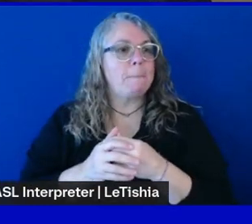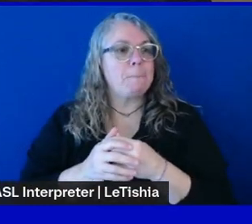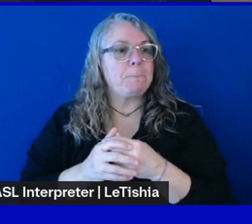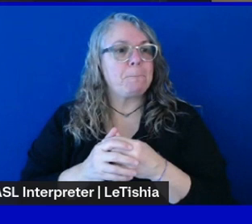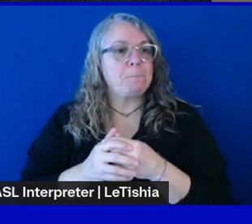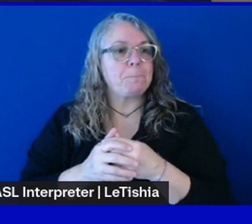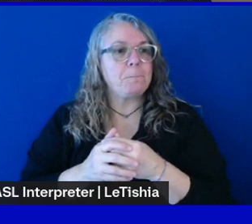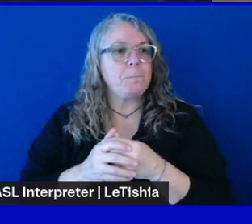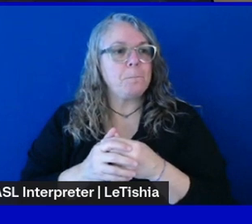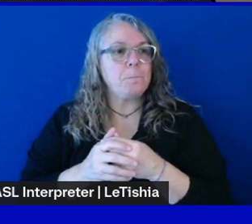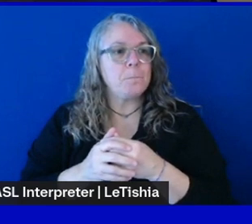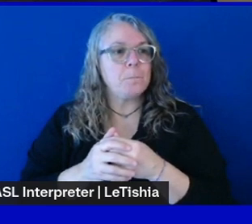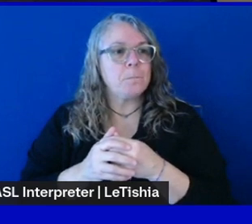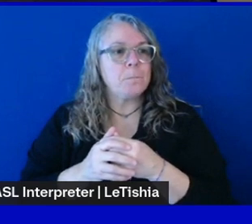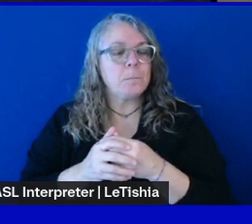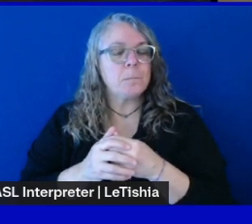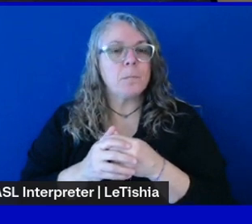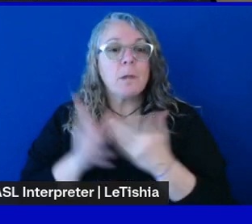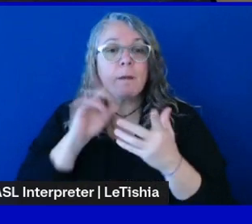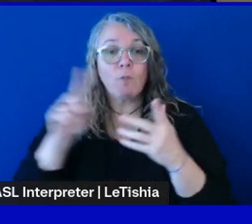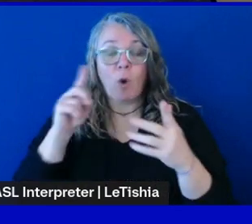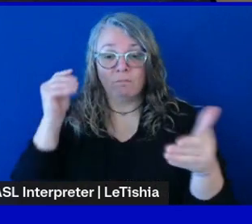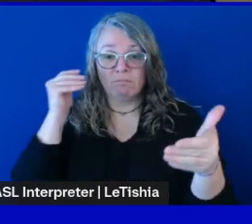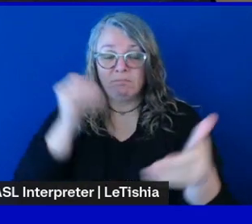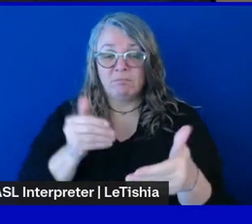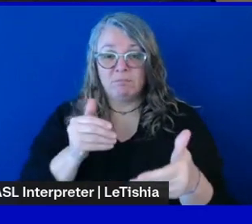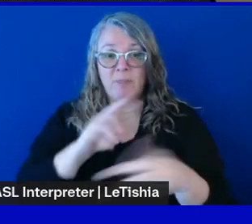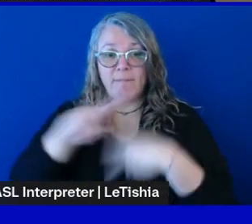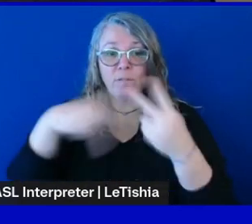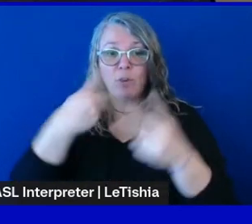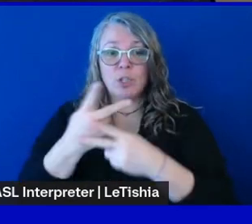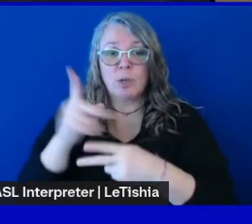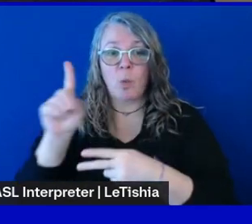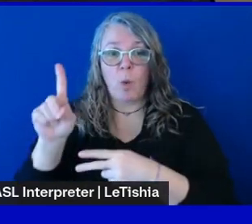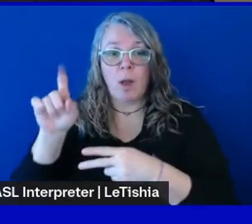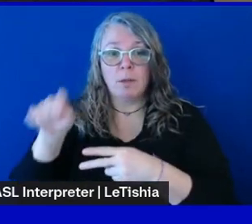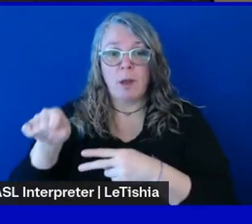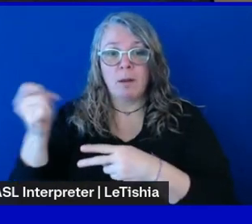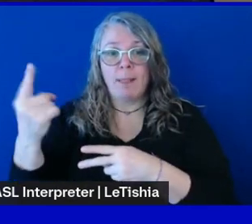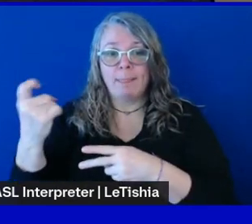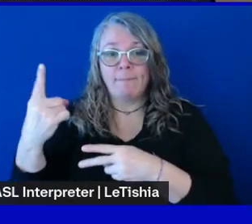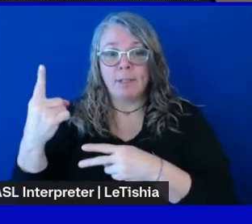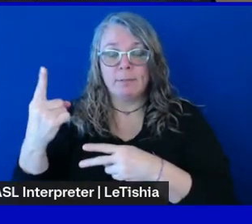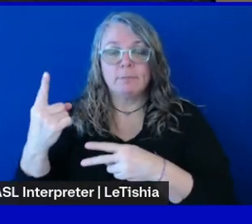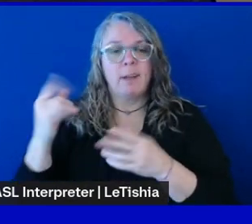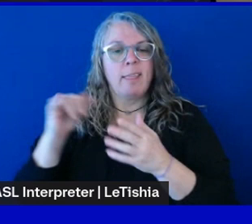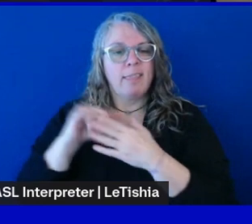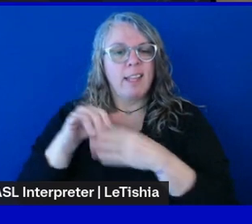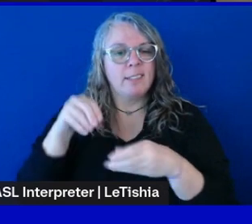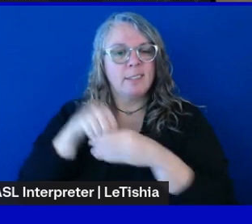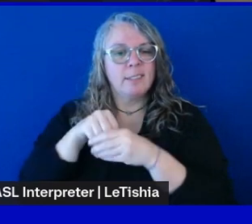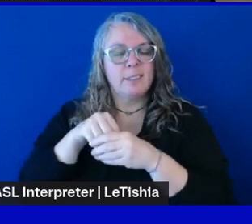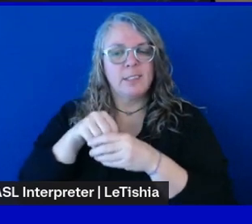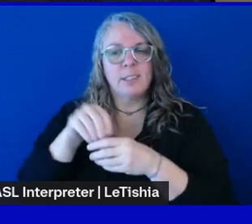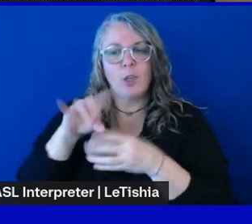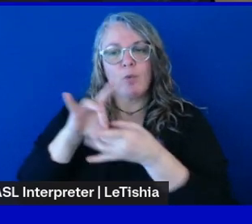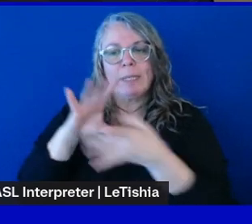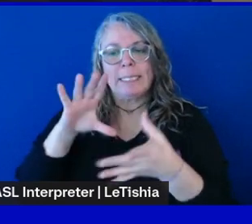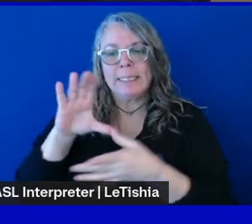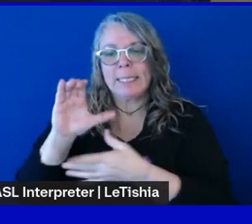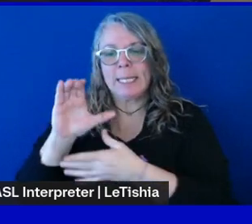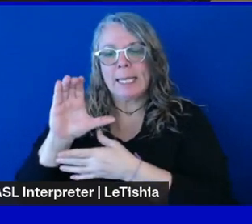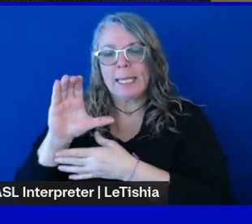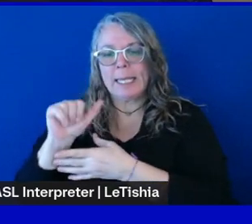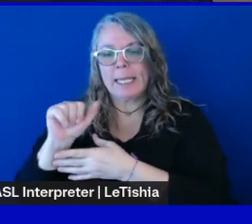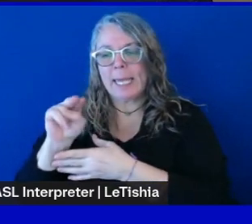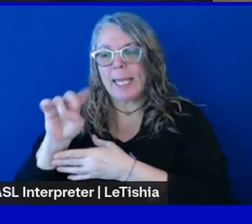And with the upcoming version 1.11, which currently entered the release candidate stage, there are